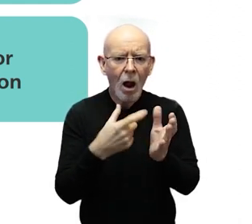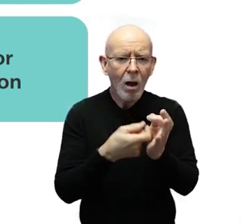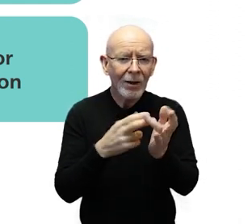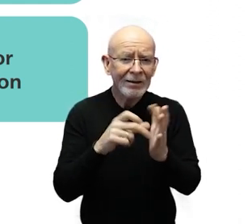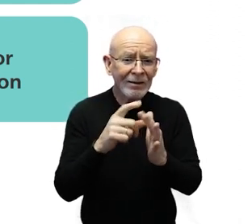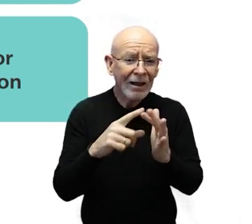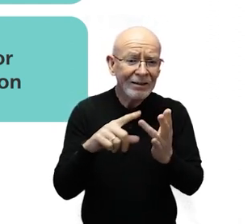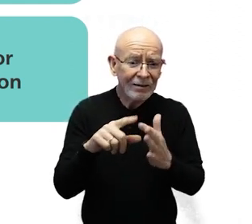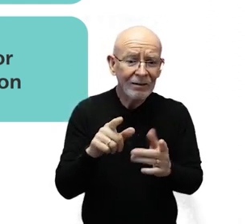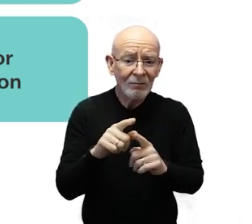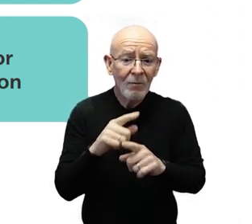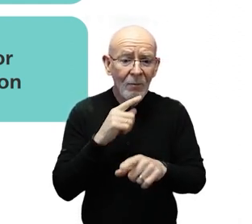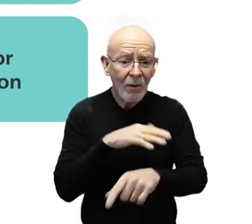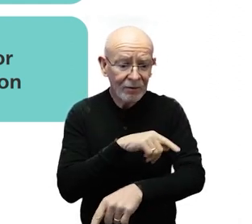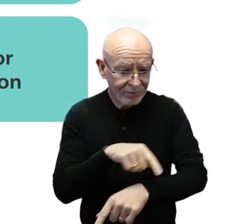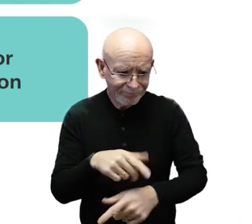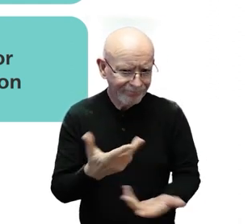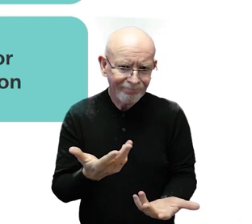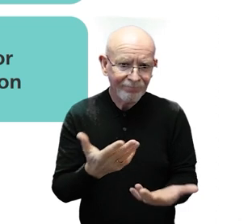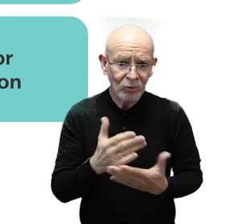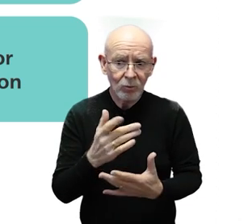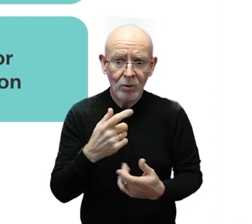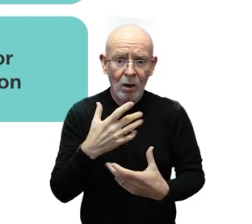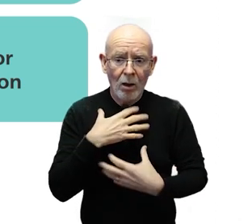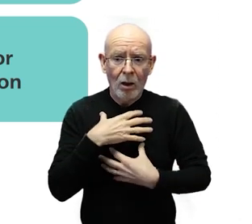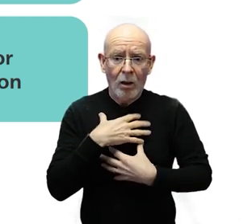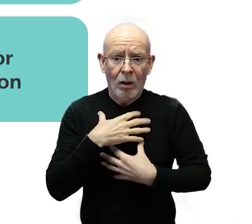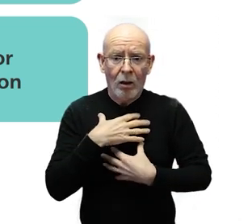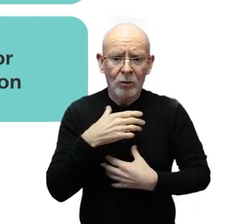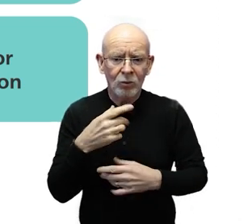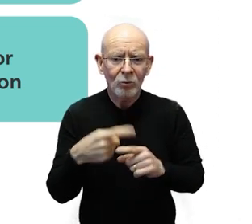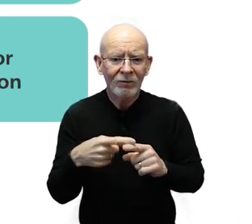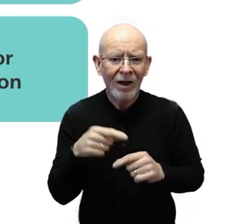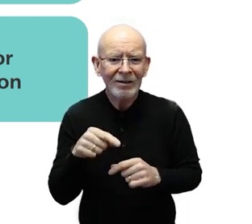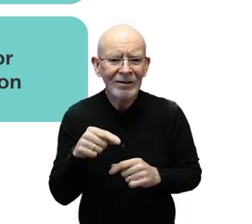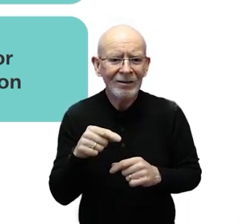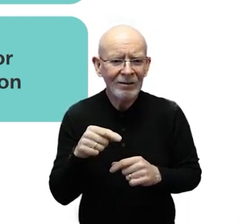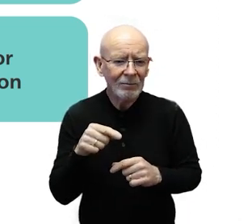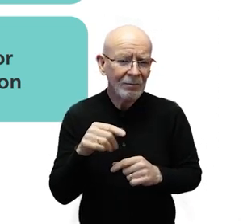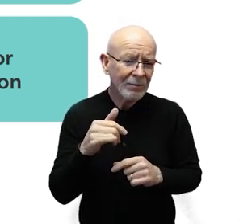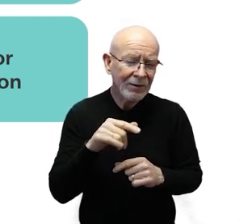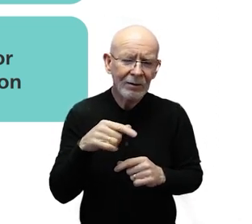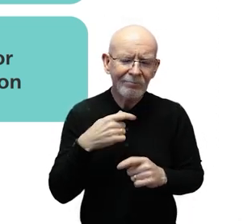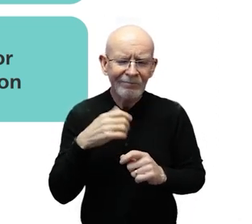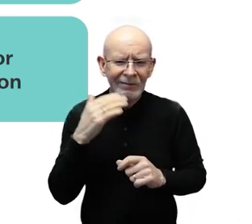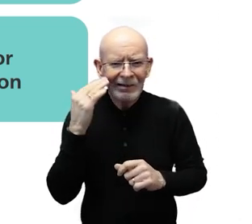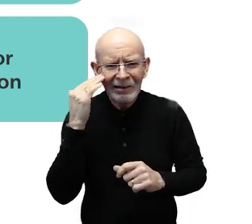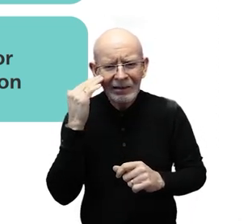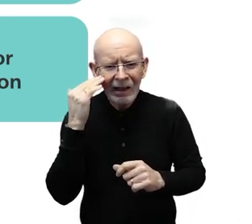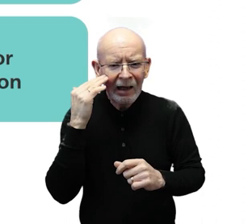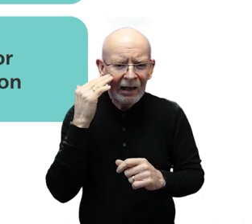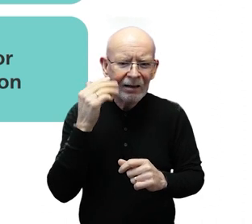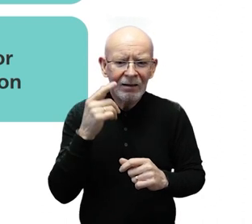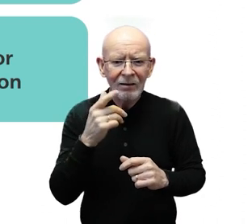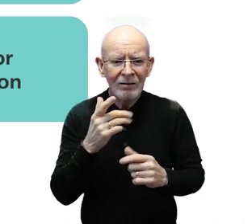dioxide in the blood due to overbreathing. Headaches. We may also experience headaches as a result of both